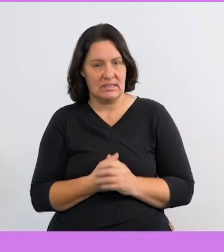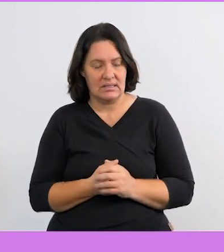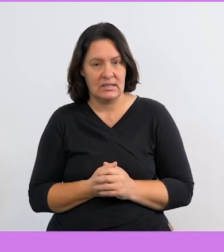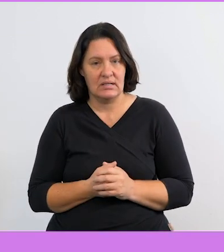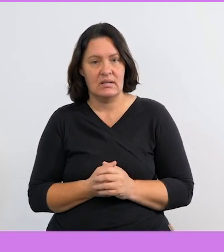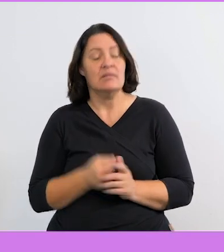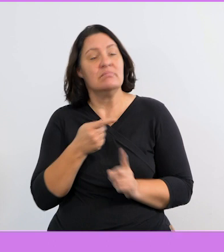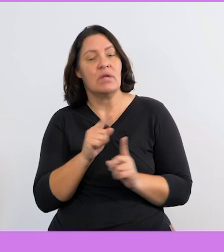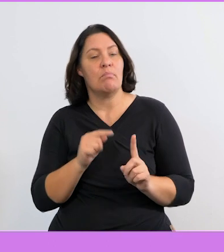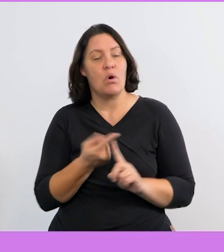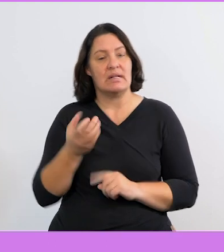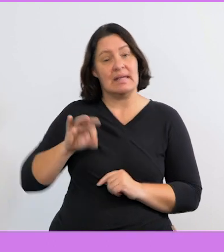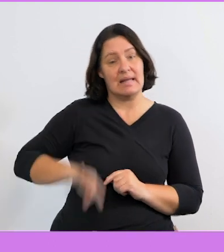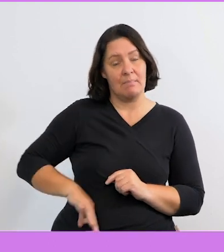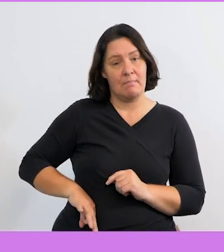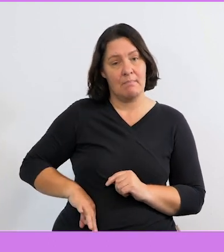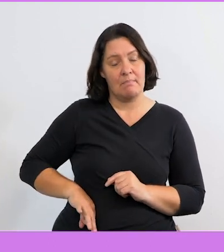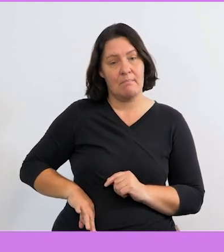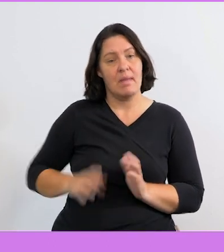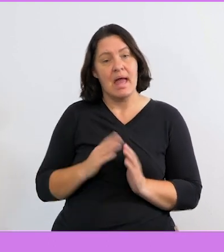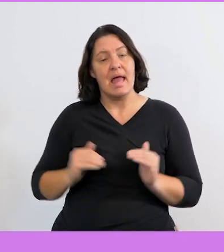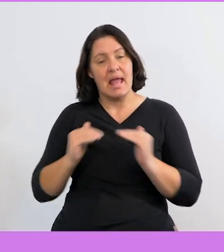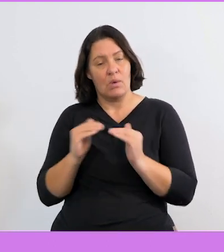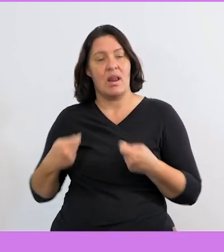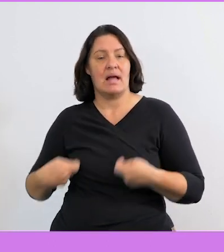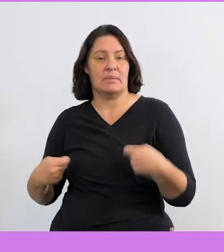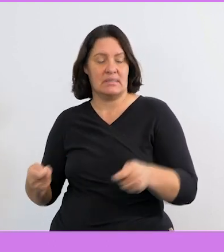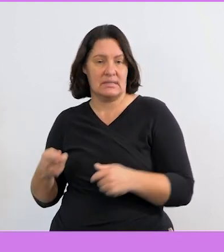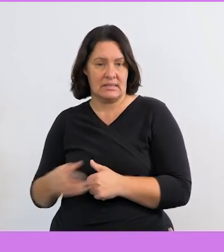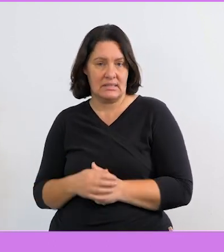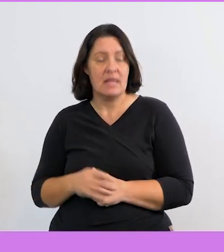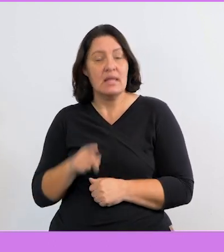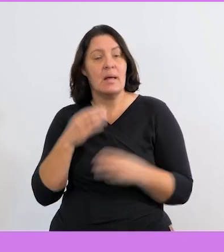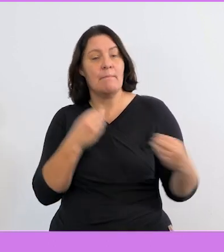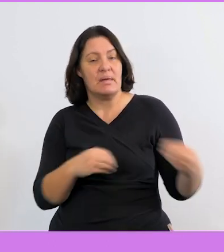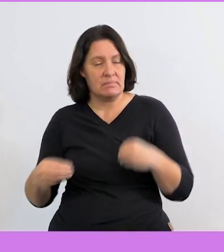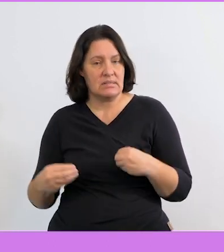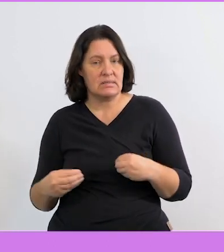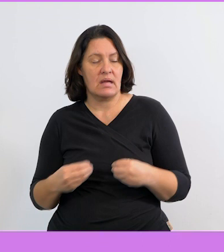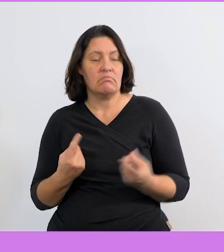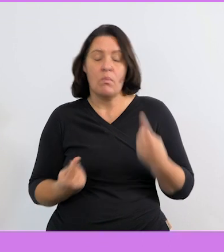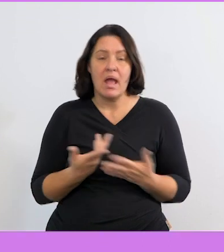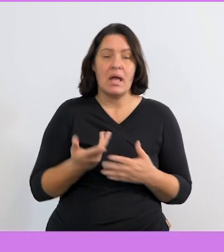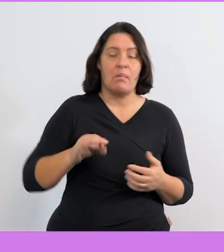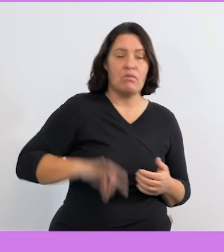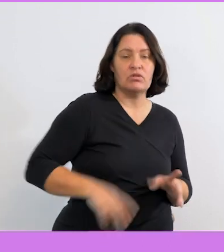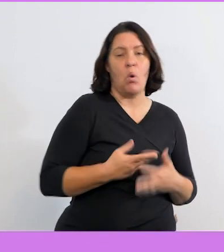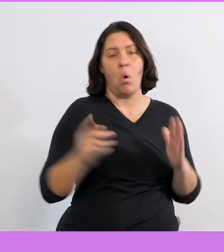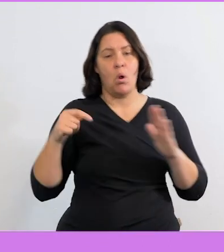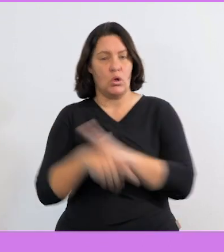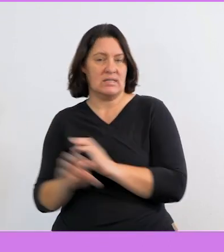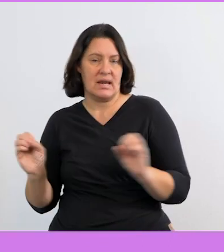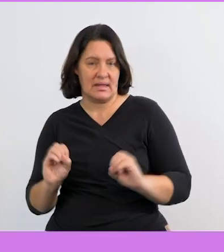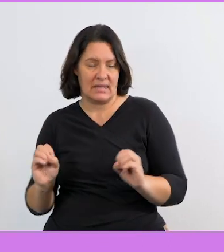point. That's the point at which the income equals the expenses. Therefore, the business is neither making a